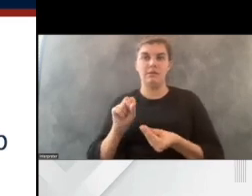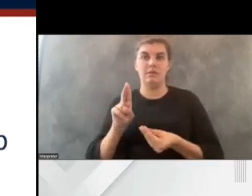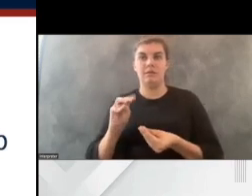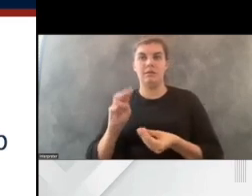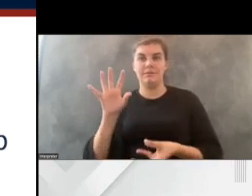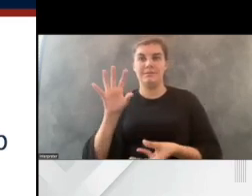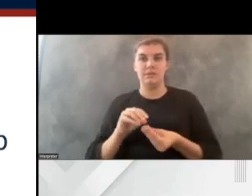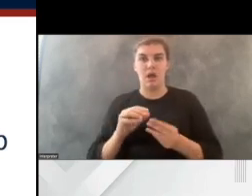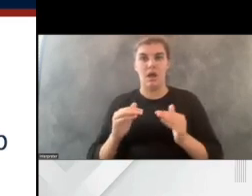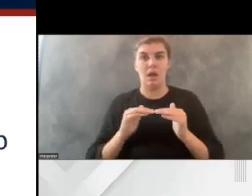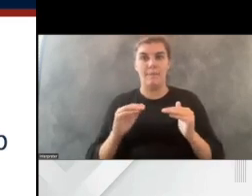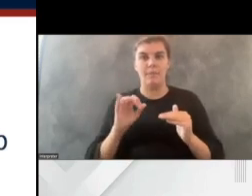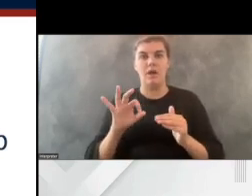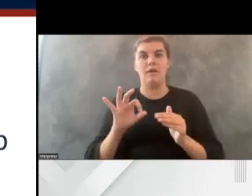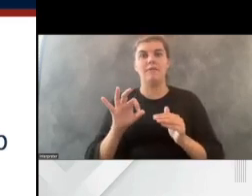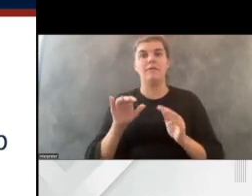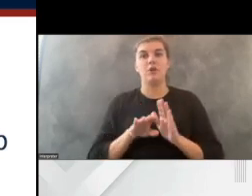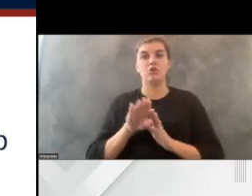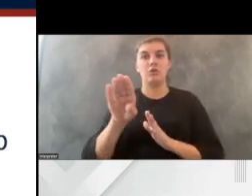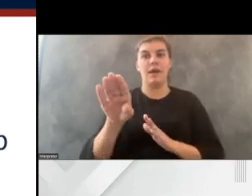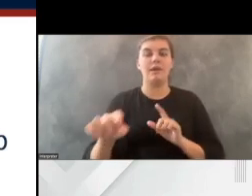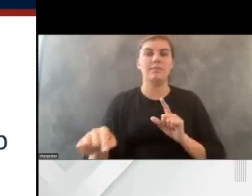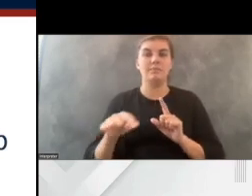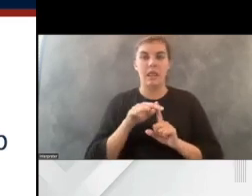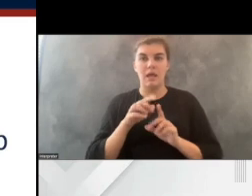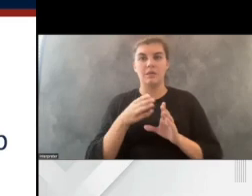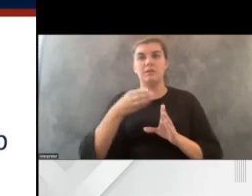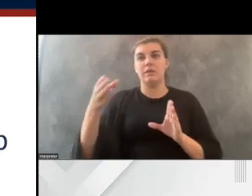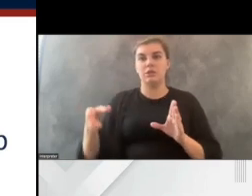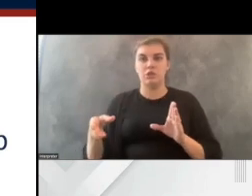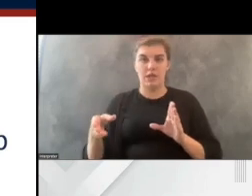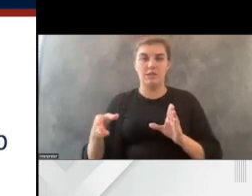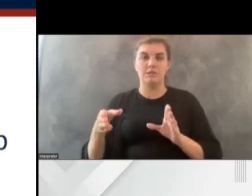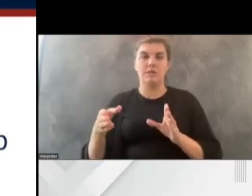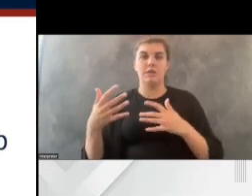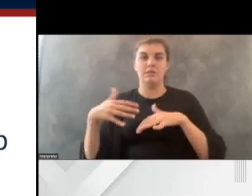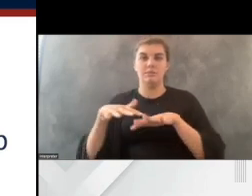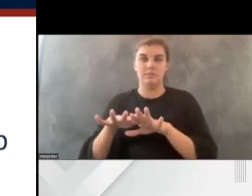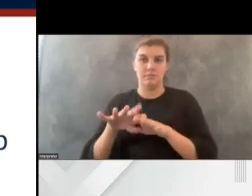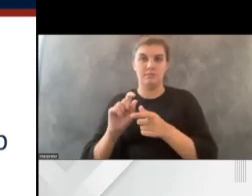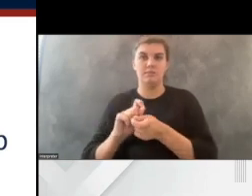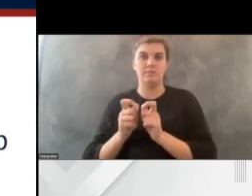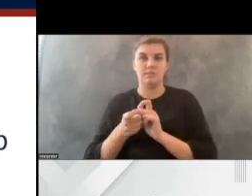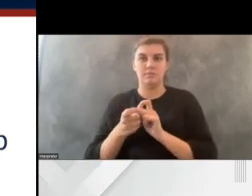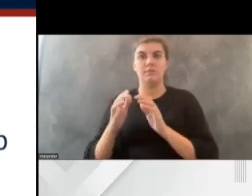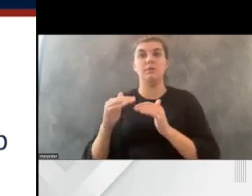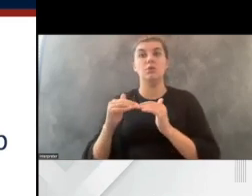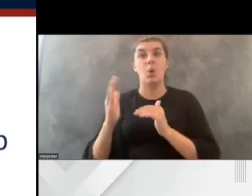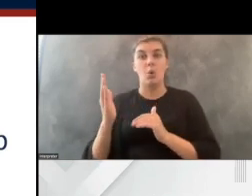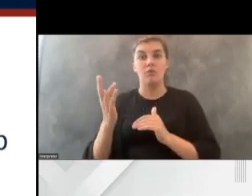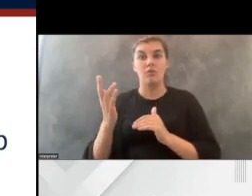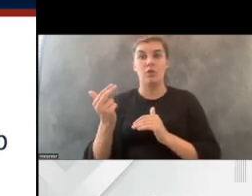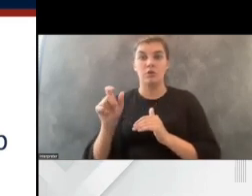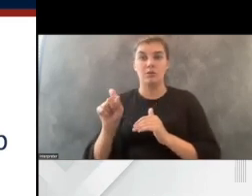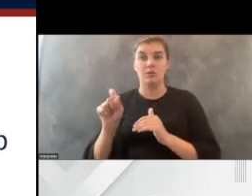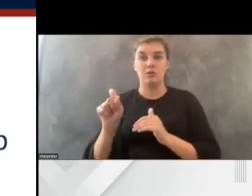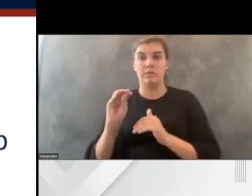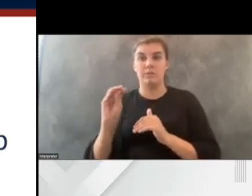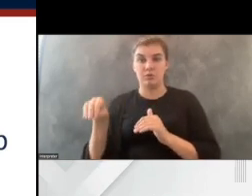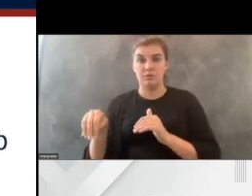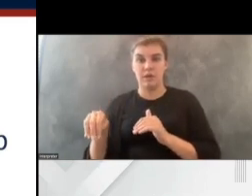is tied to R302.5 because the clear area is essentially part of the crosswalk. And again,